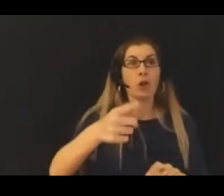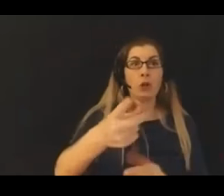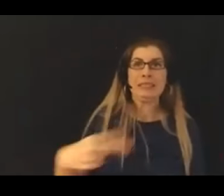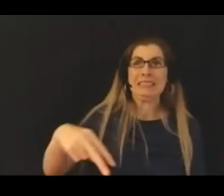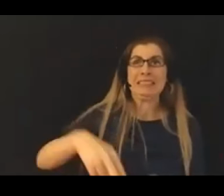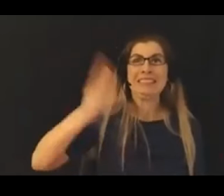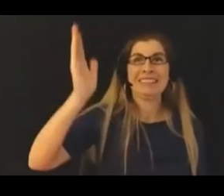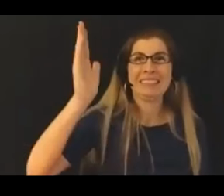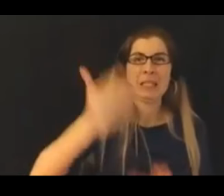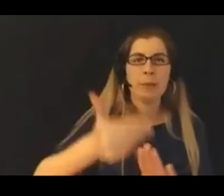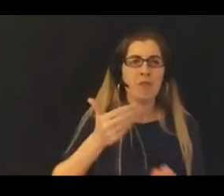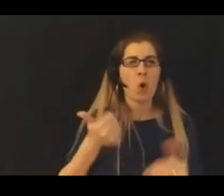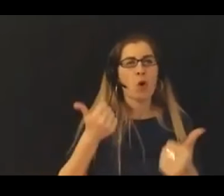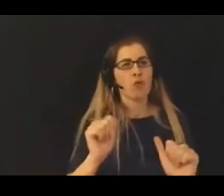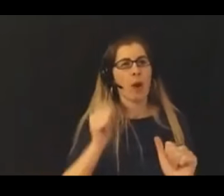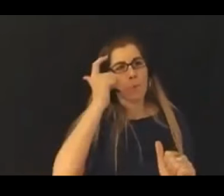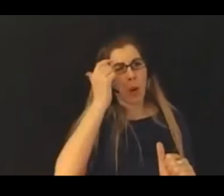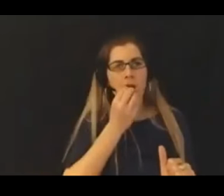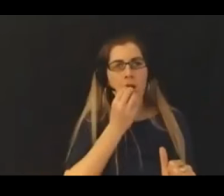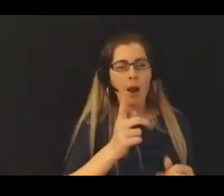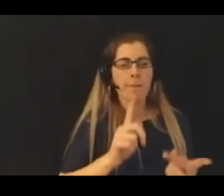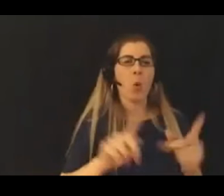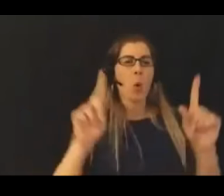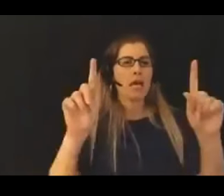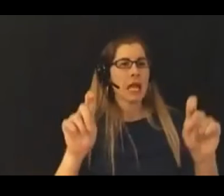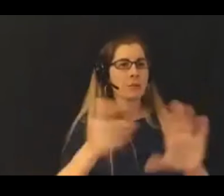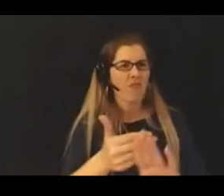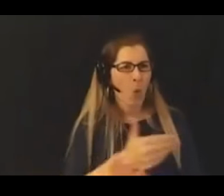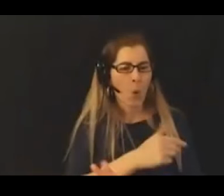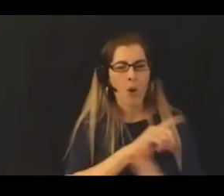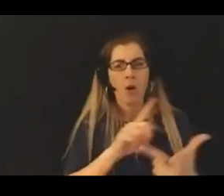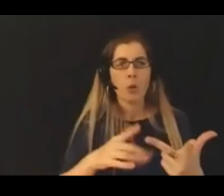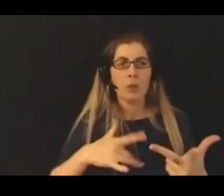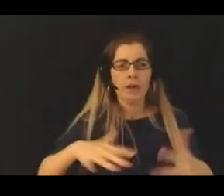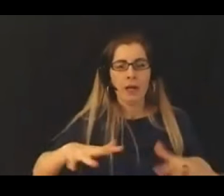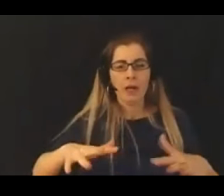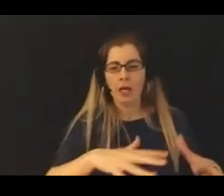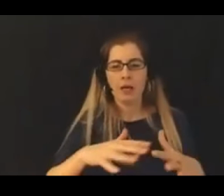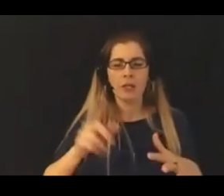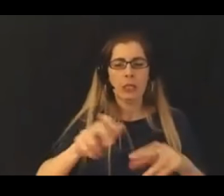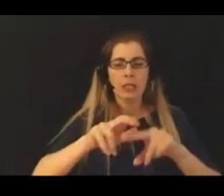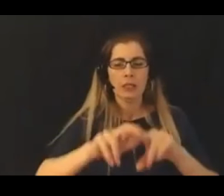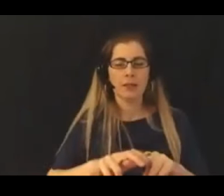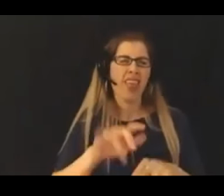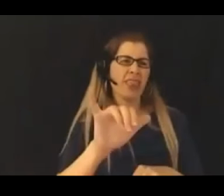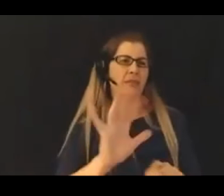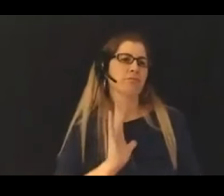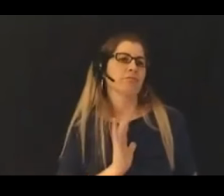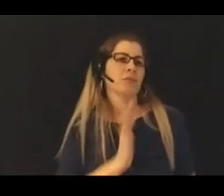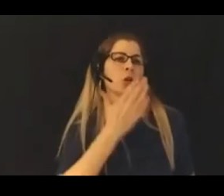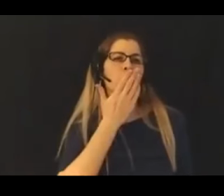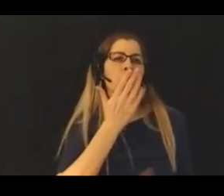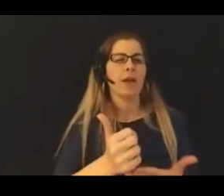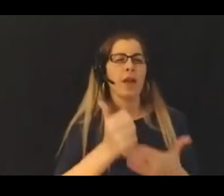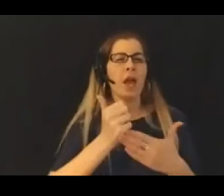or take a test, or if you're just feeling a little bit jittery and need to ground, it's a wonderful way to calm the nervous system